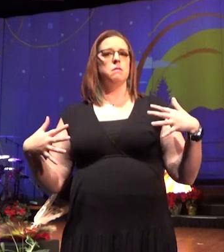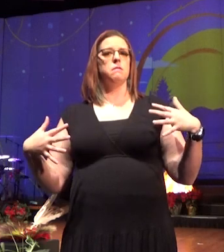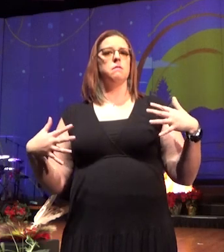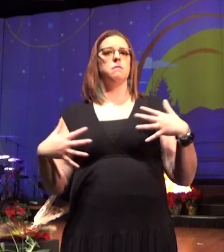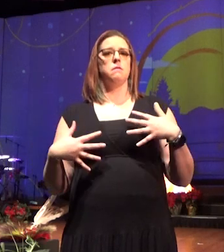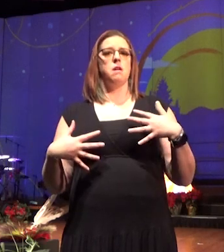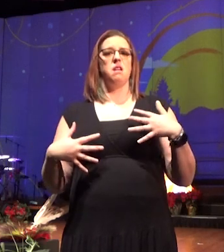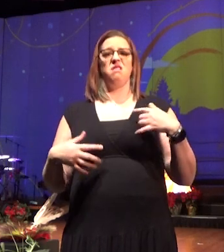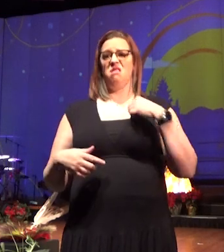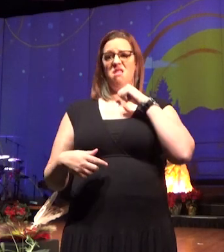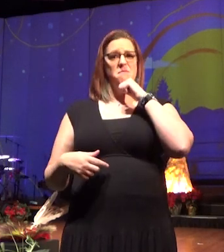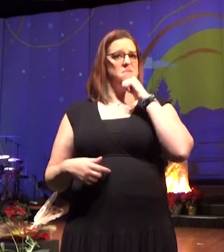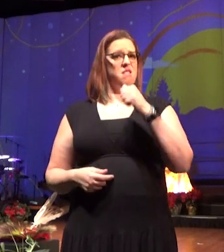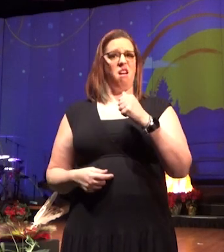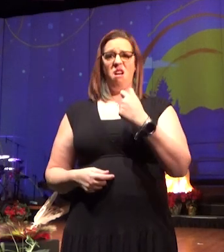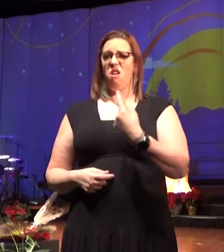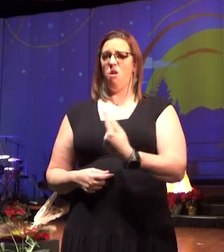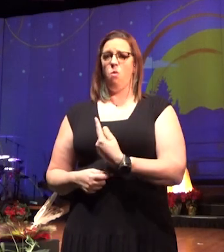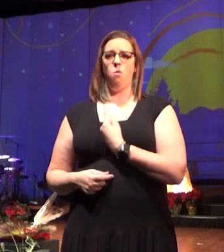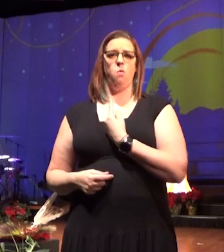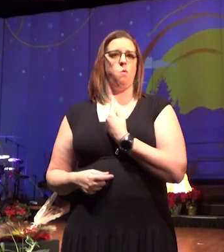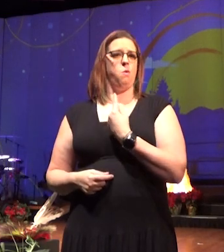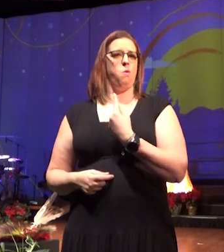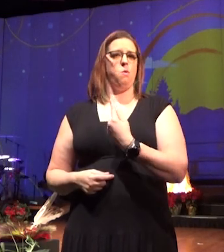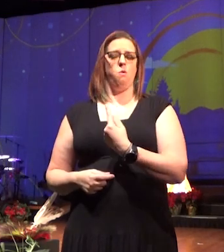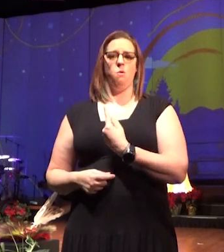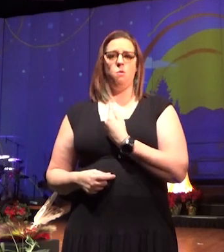afraid if I'm not